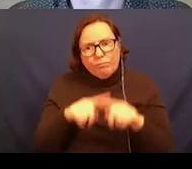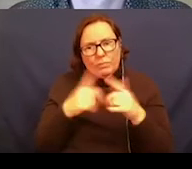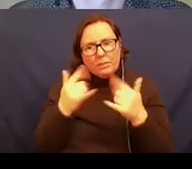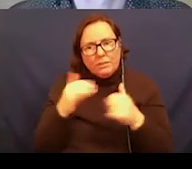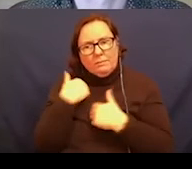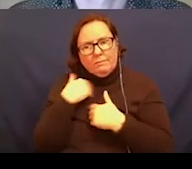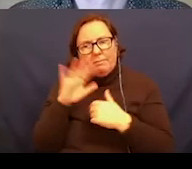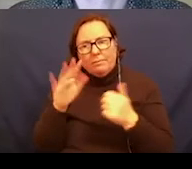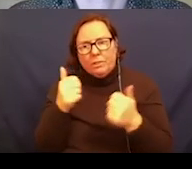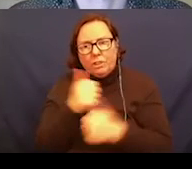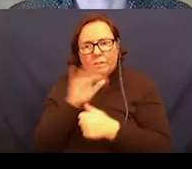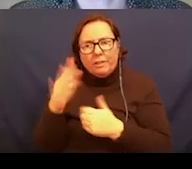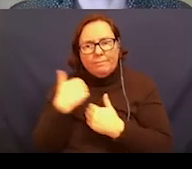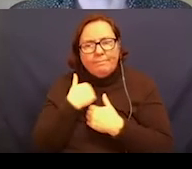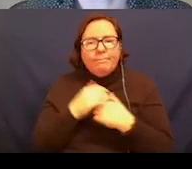end.